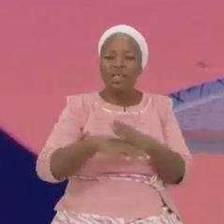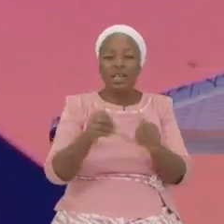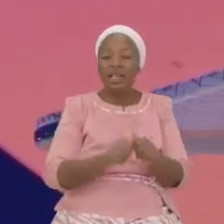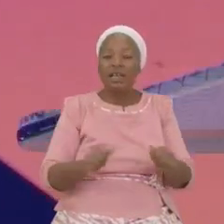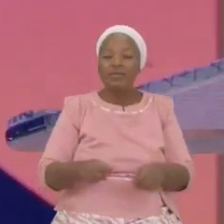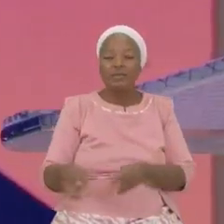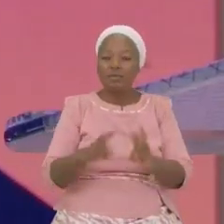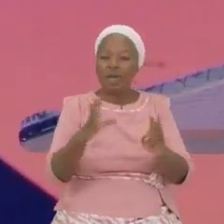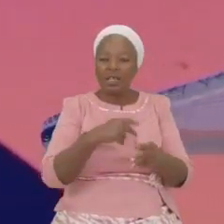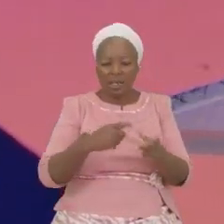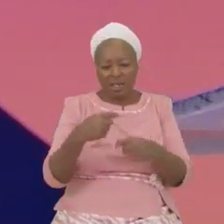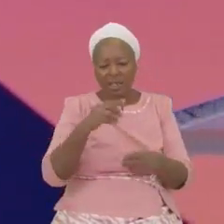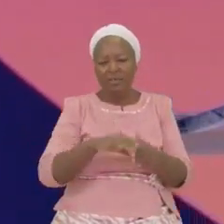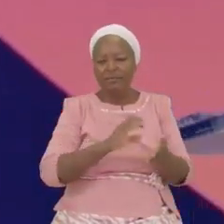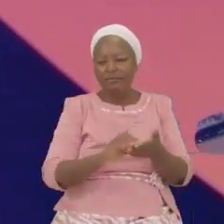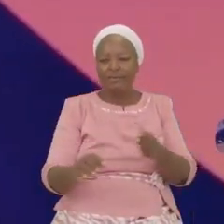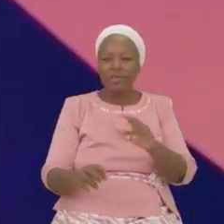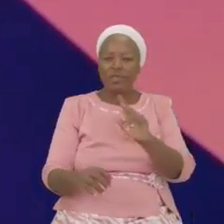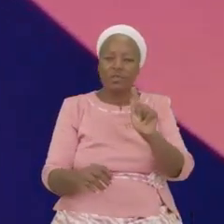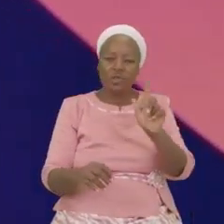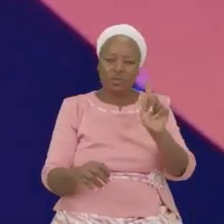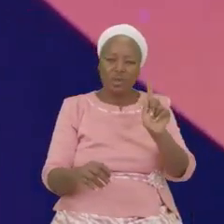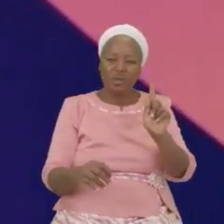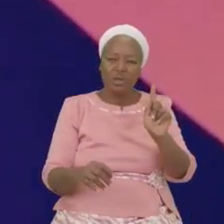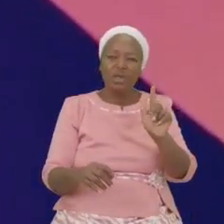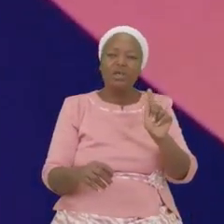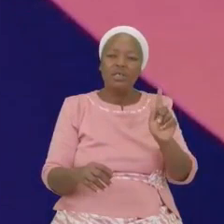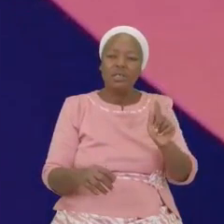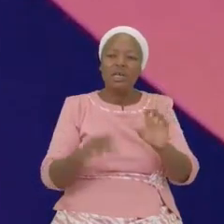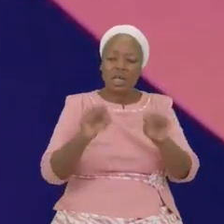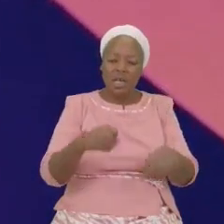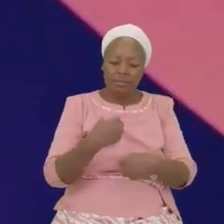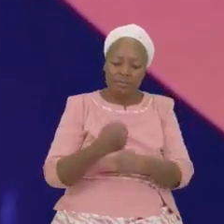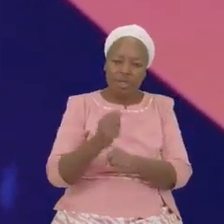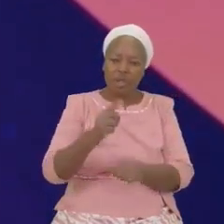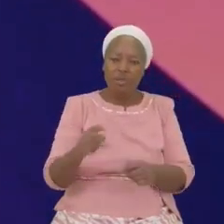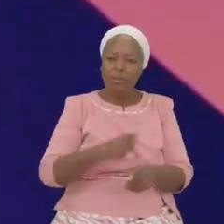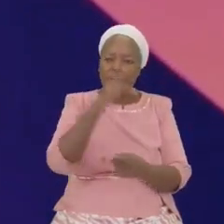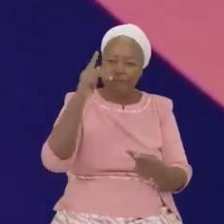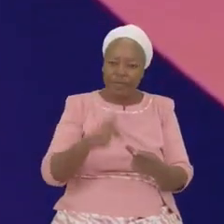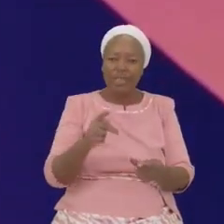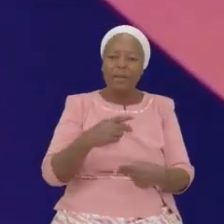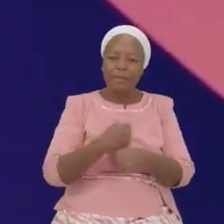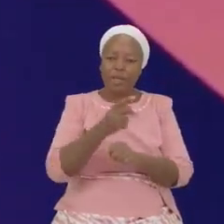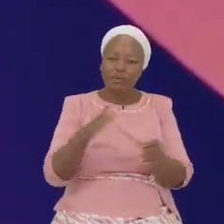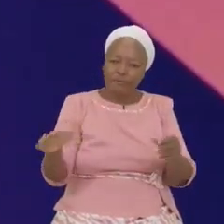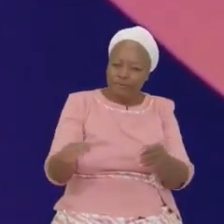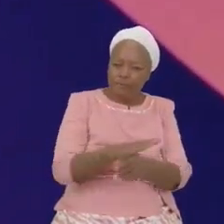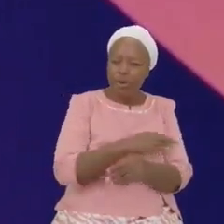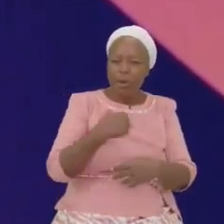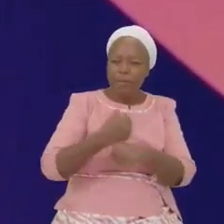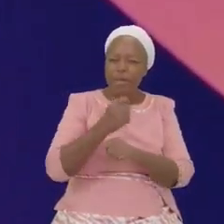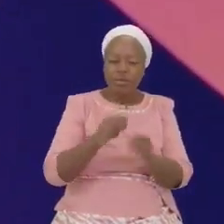And then it says in verse 21, it says, and make you perfect, make you full, make